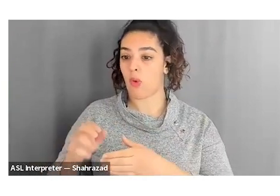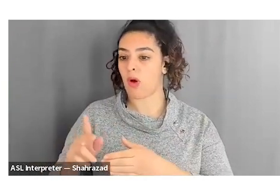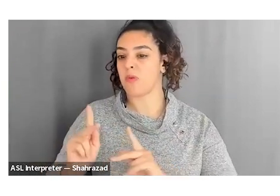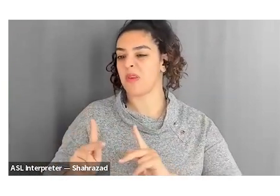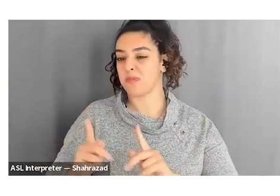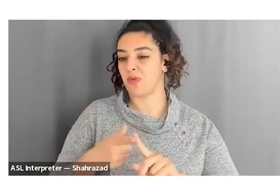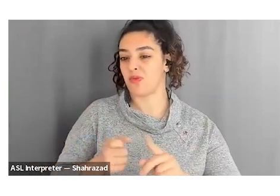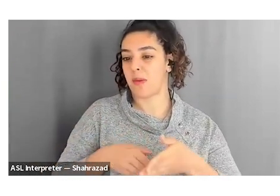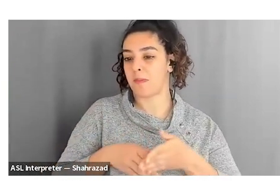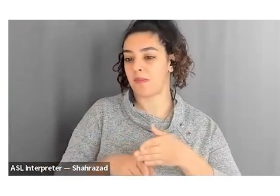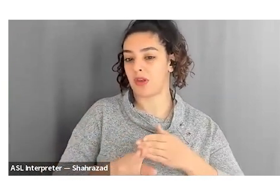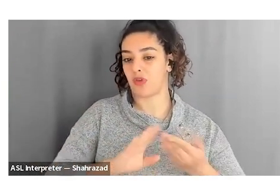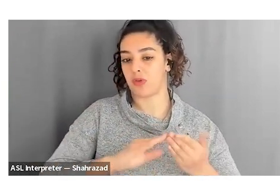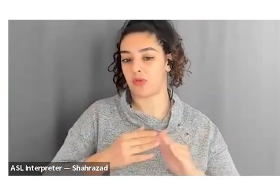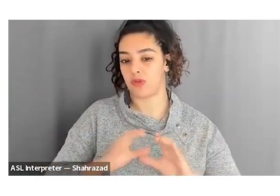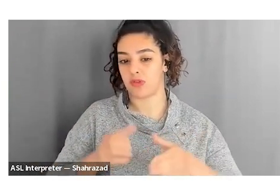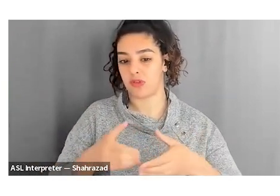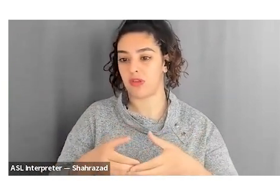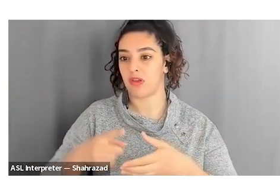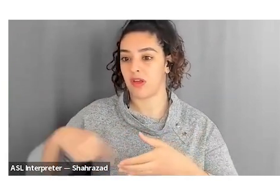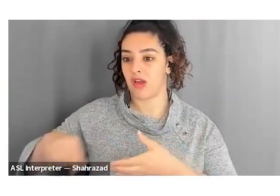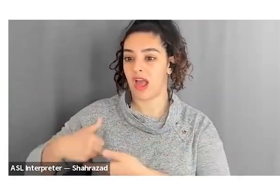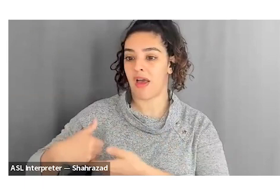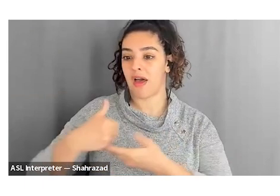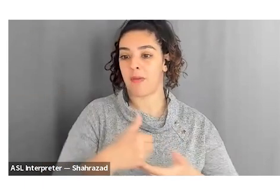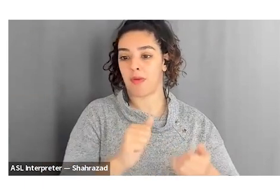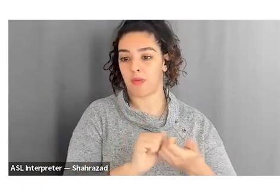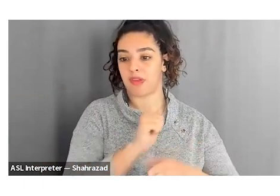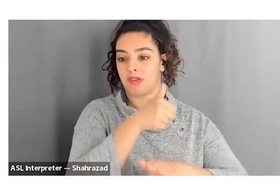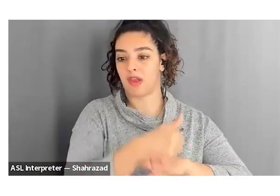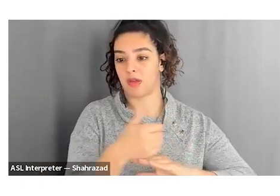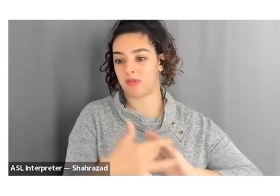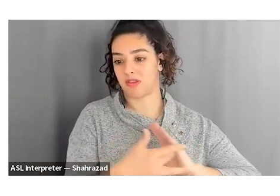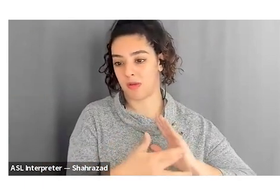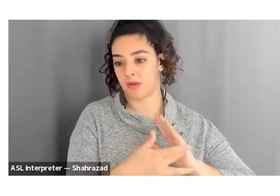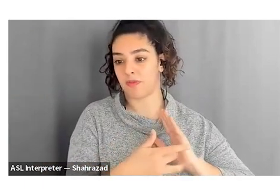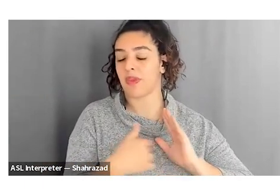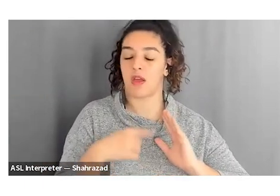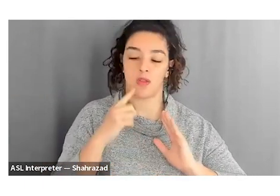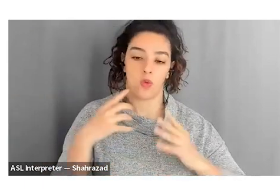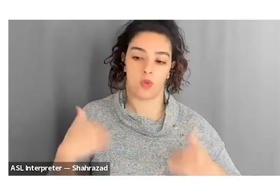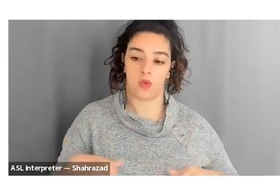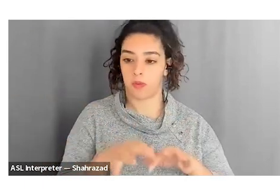centered in the technology, creating the technology. I think it's really, really important.